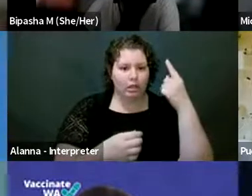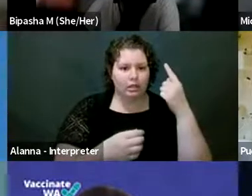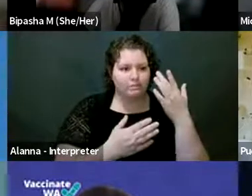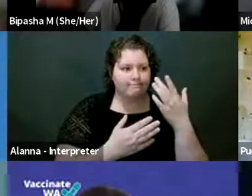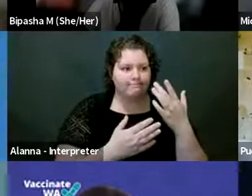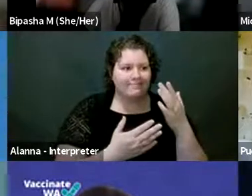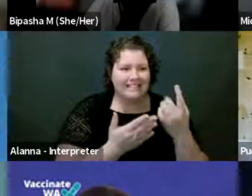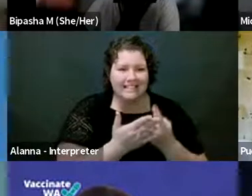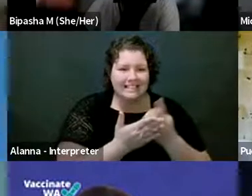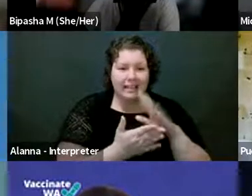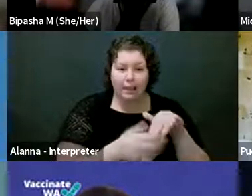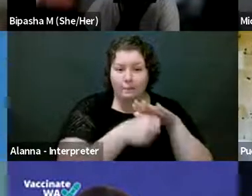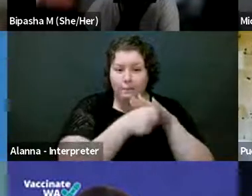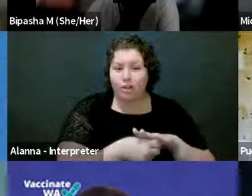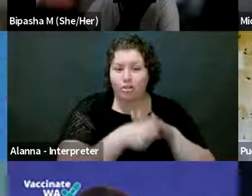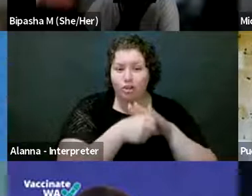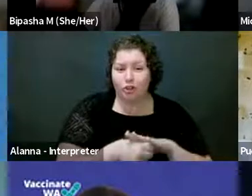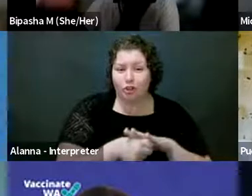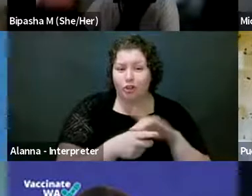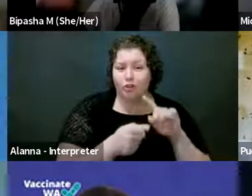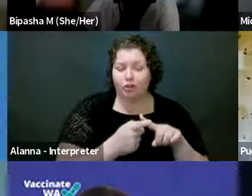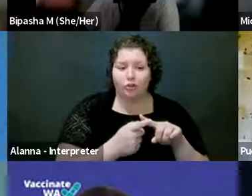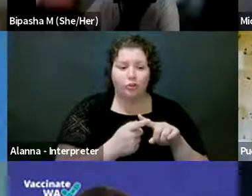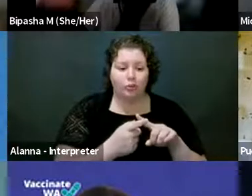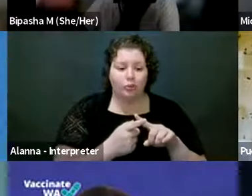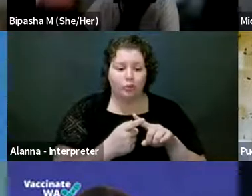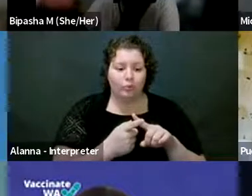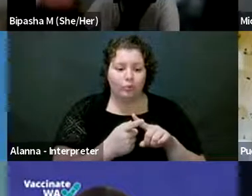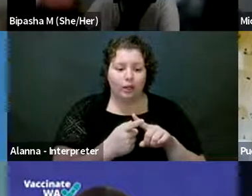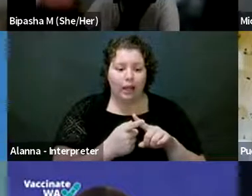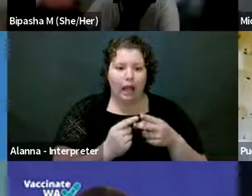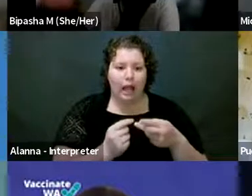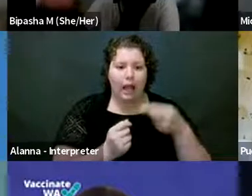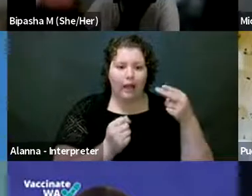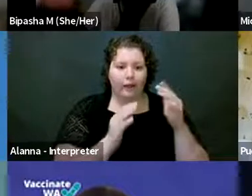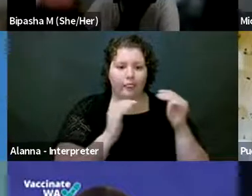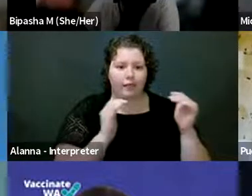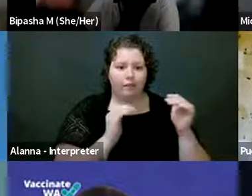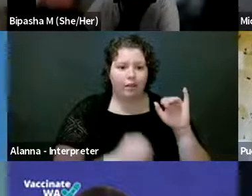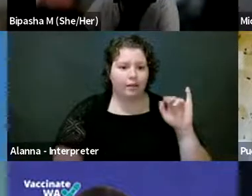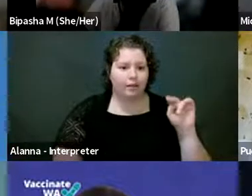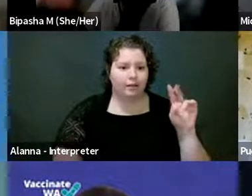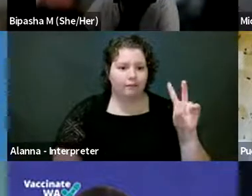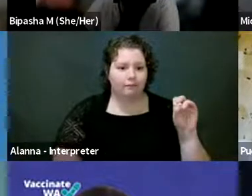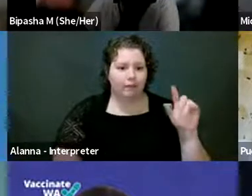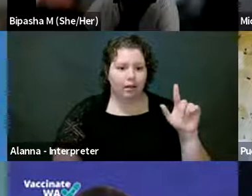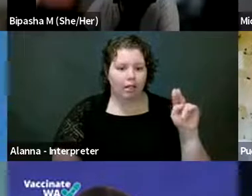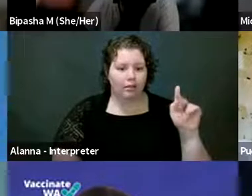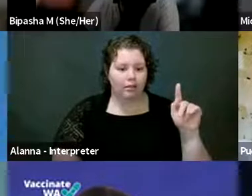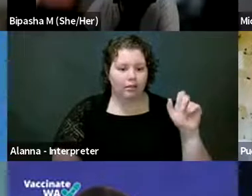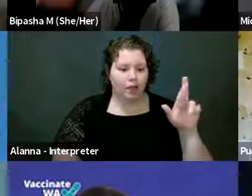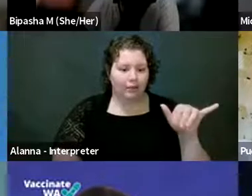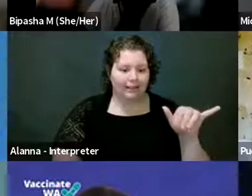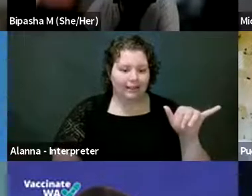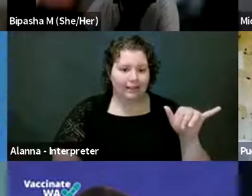that pressure to those higher levels and involuntary, one of the issues that's precipitating that is that there's not